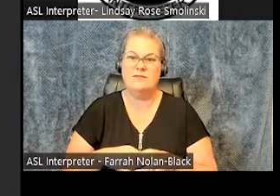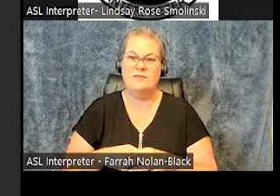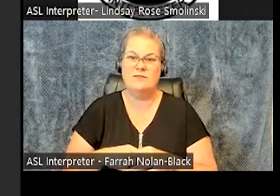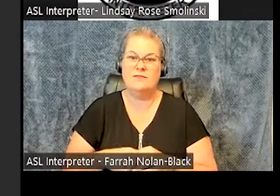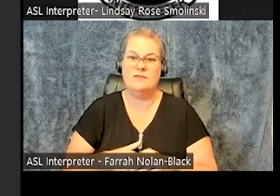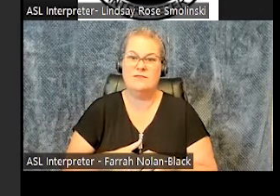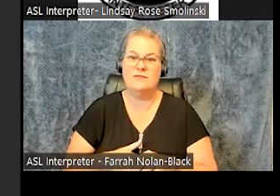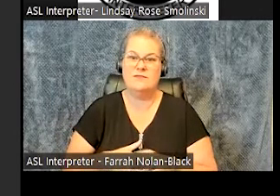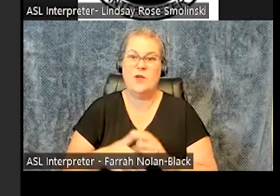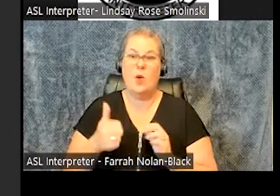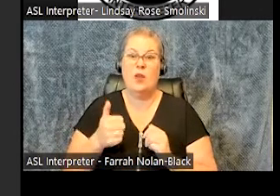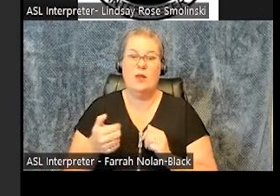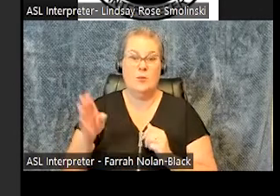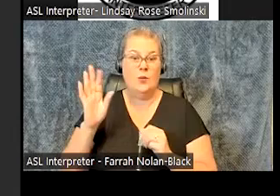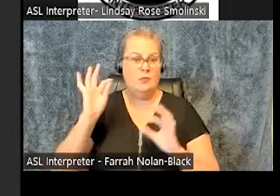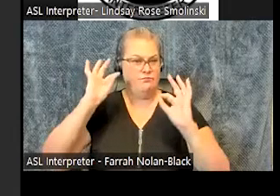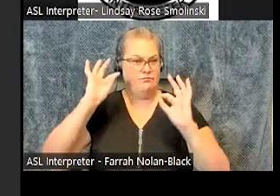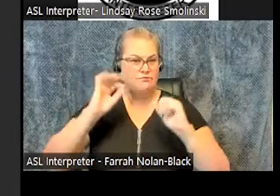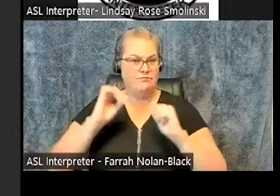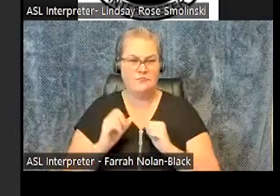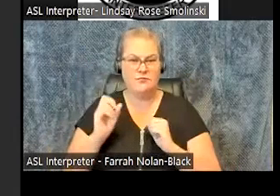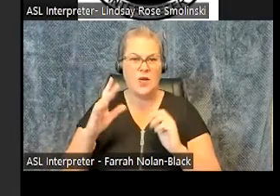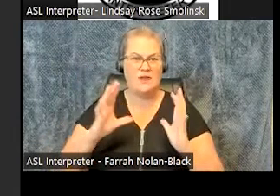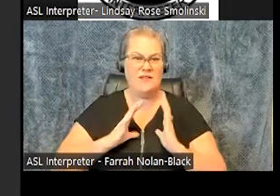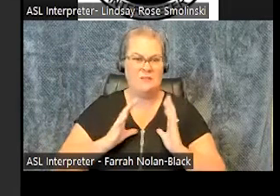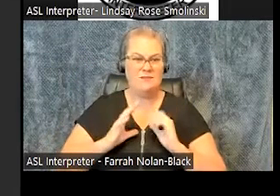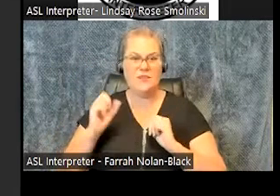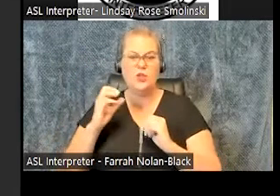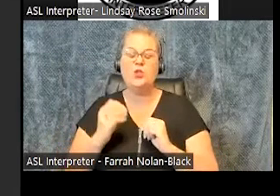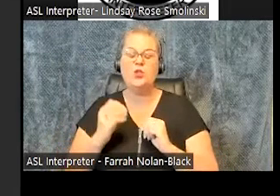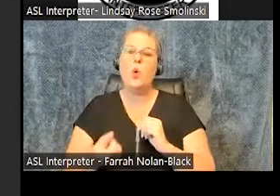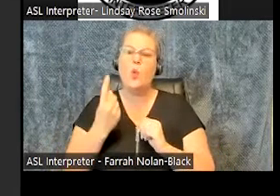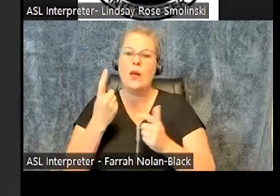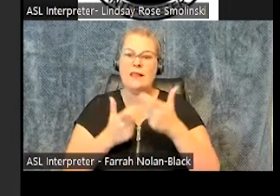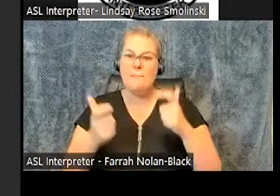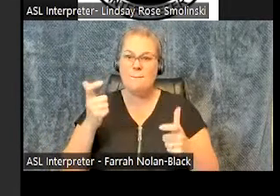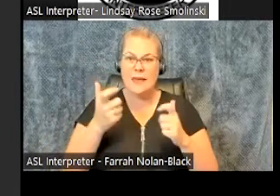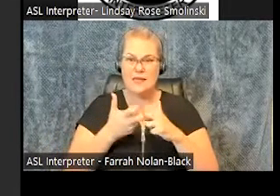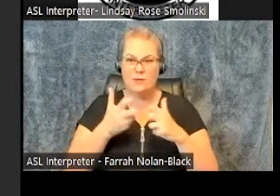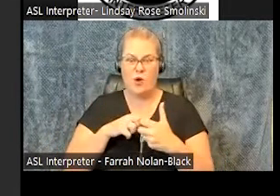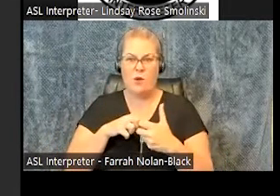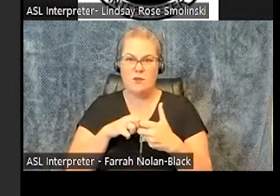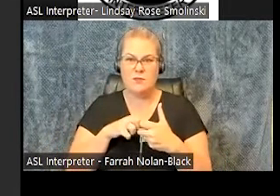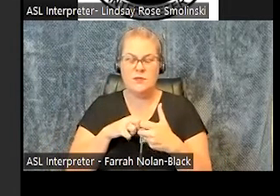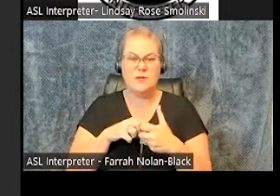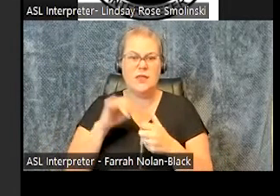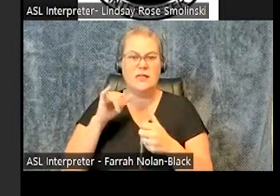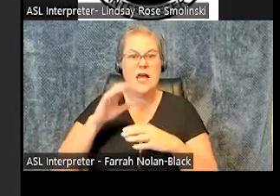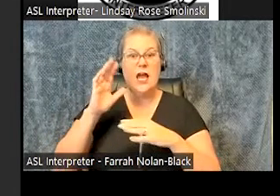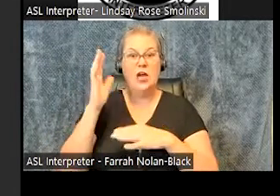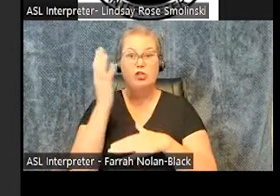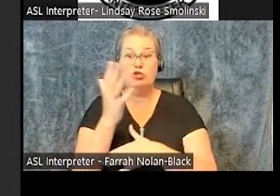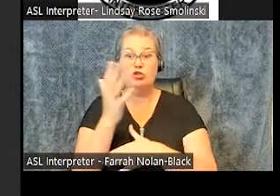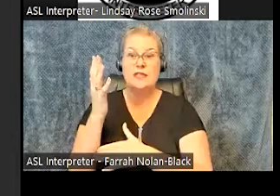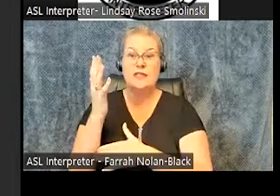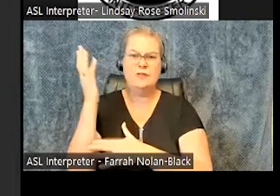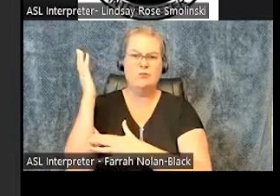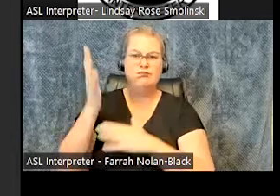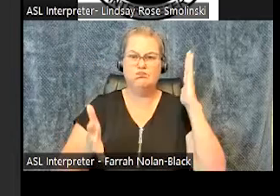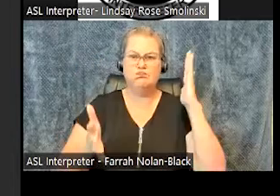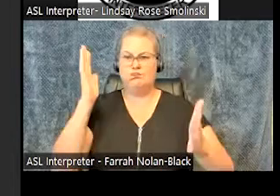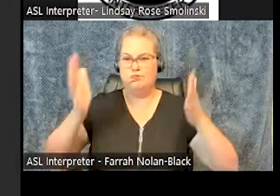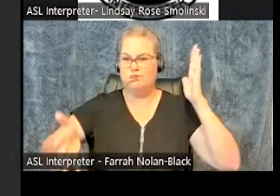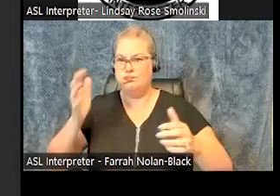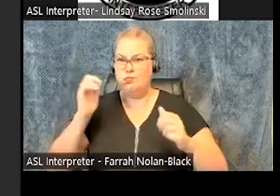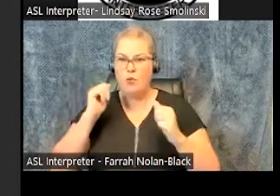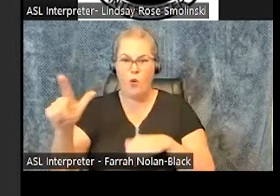blue one. There we go. So one of the biggest problems is that trees are coming down all the time, right? This is a